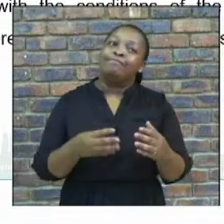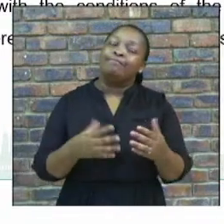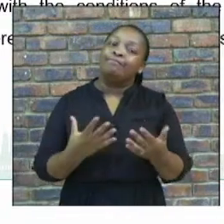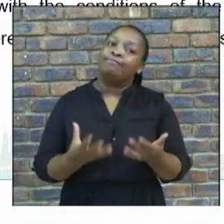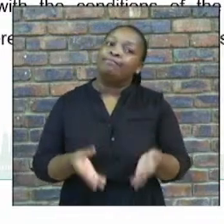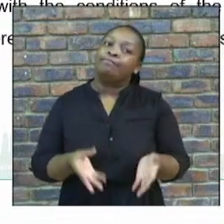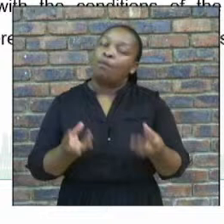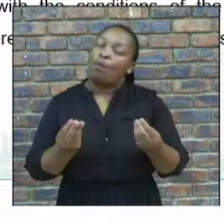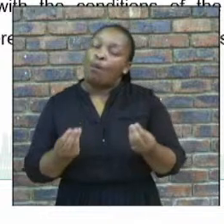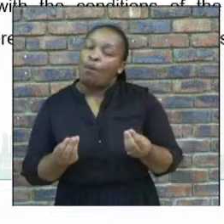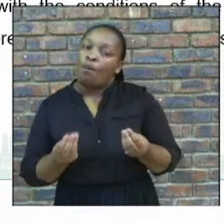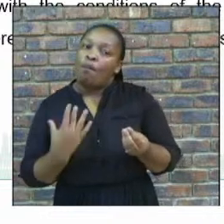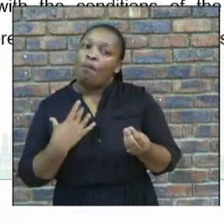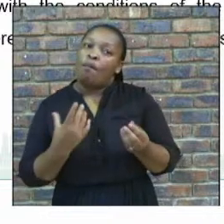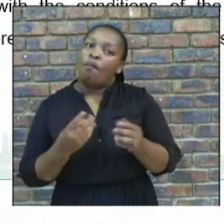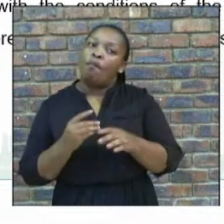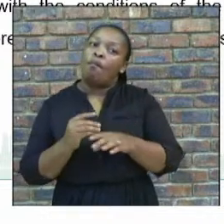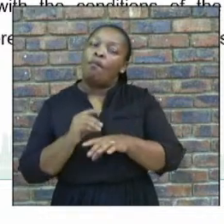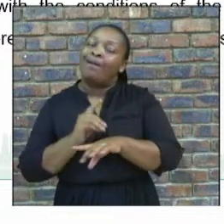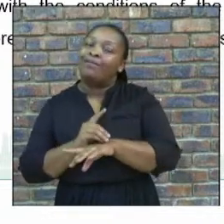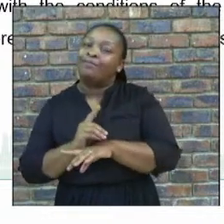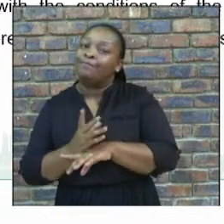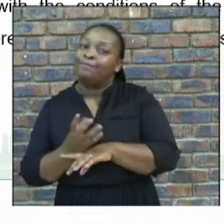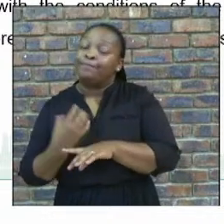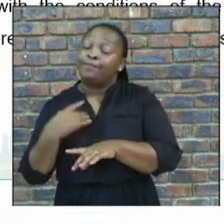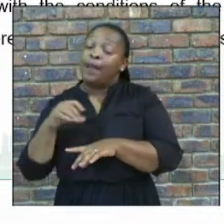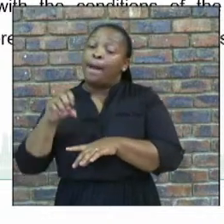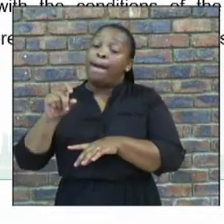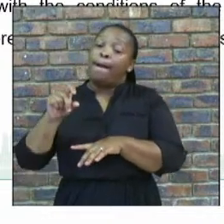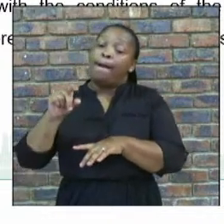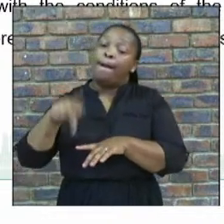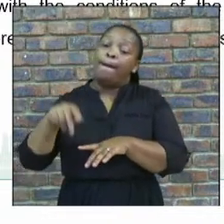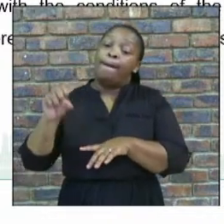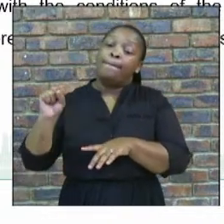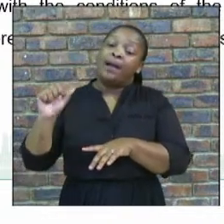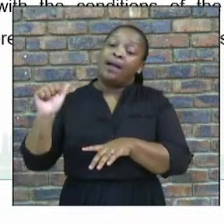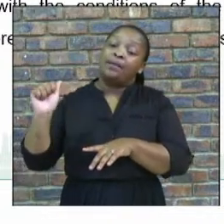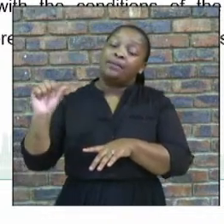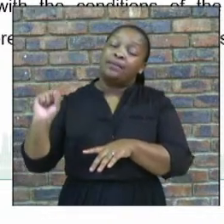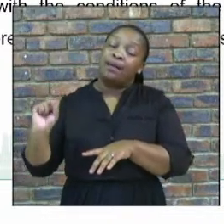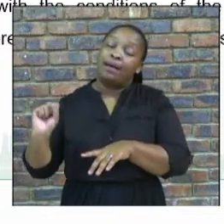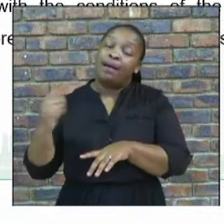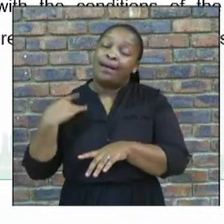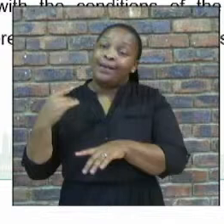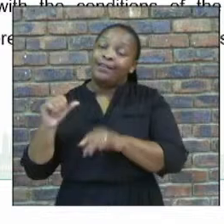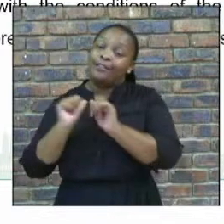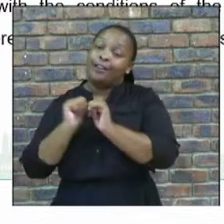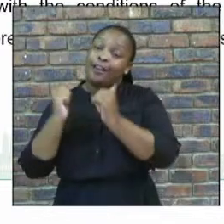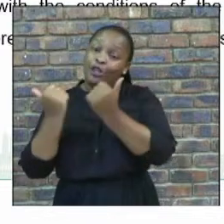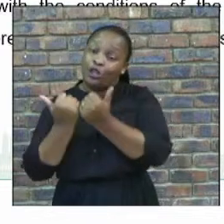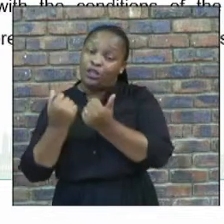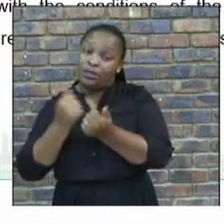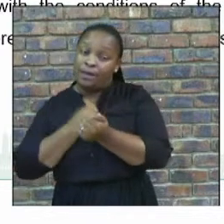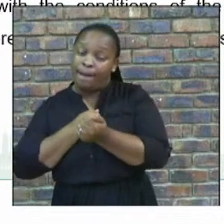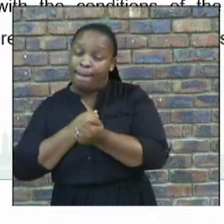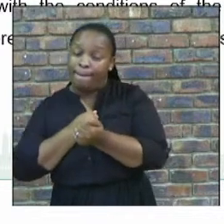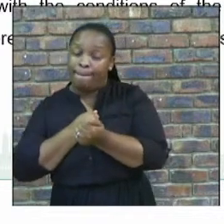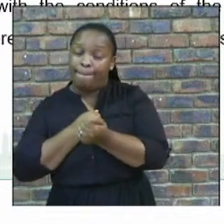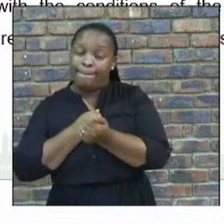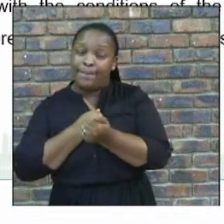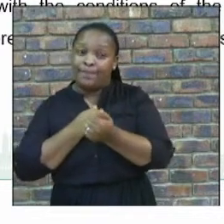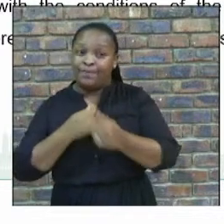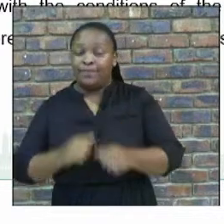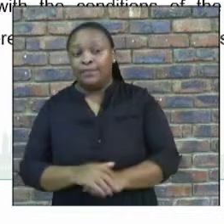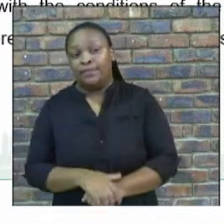and data to PASA, which is our agency, and that information, it relates to